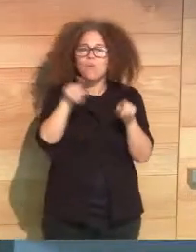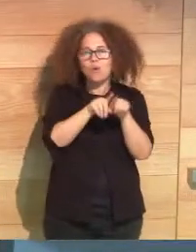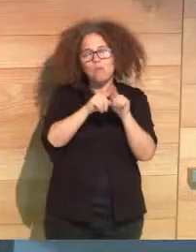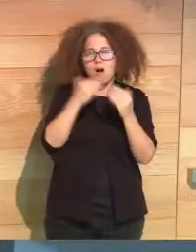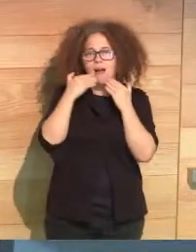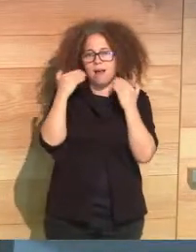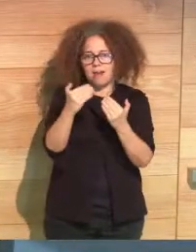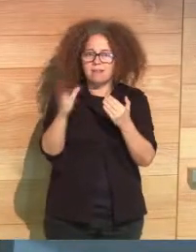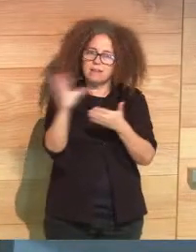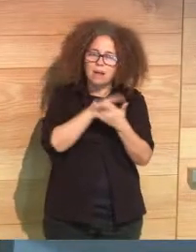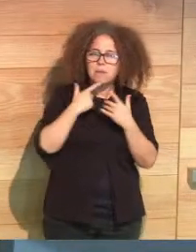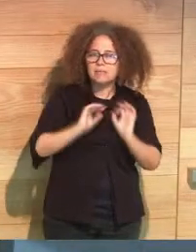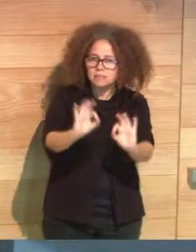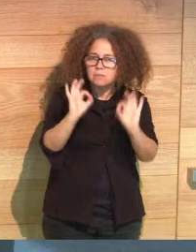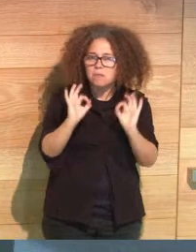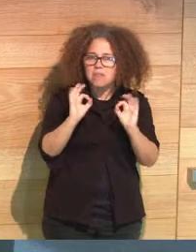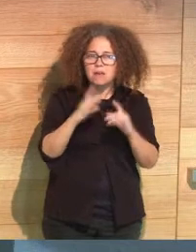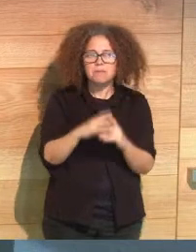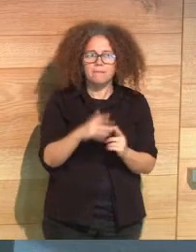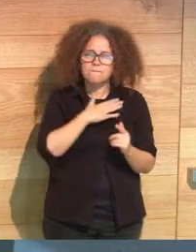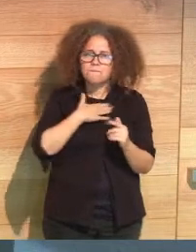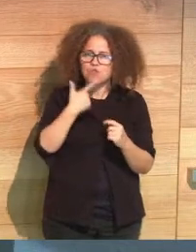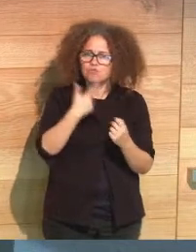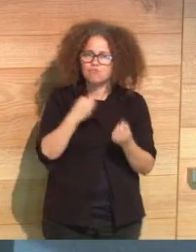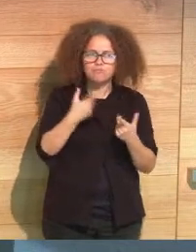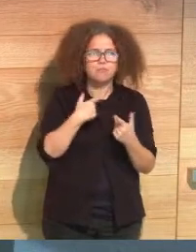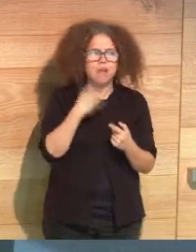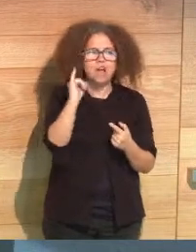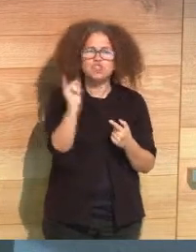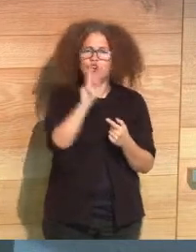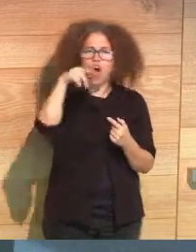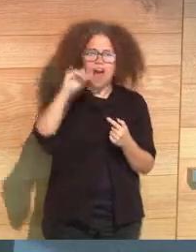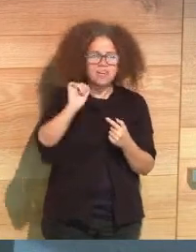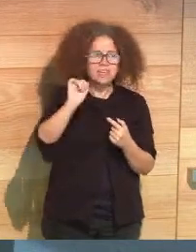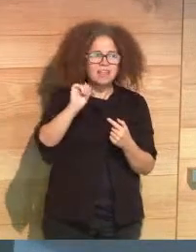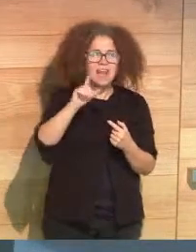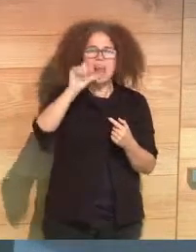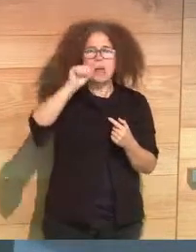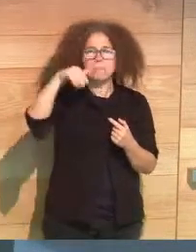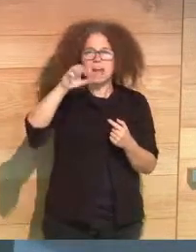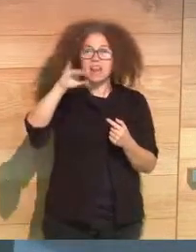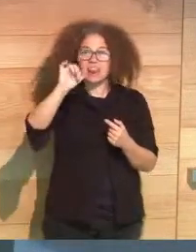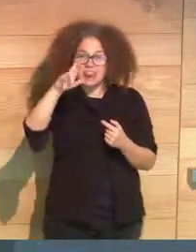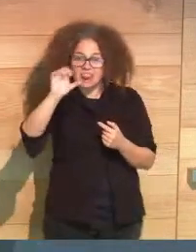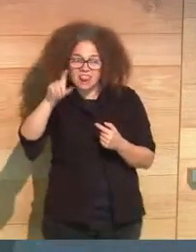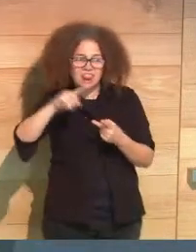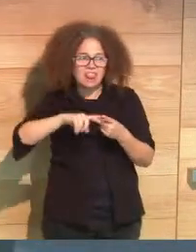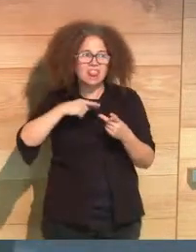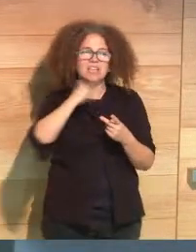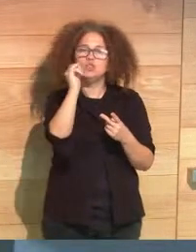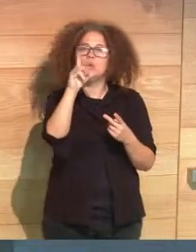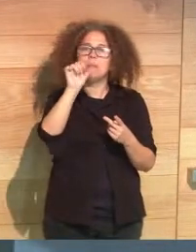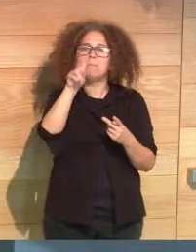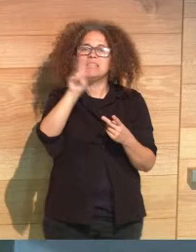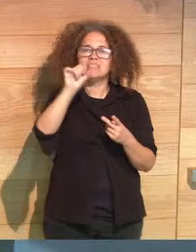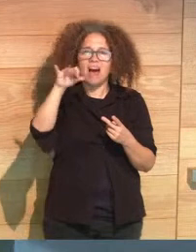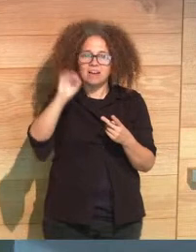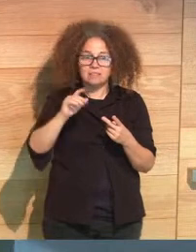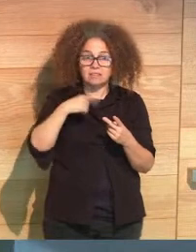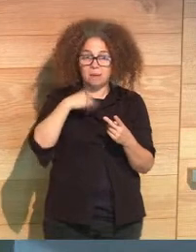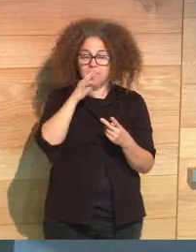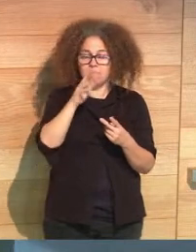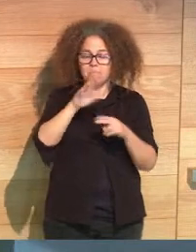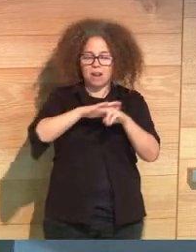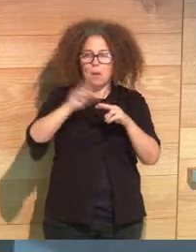Of course, I would like to thank Joanie Lemercier for the fact of being here, and